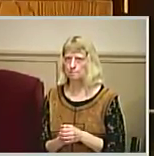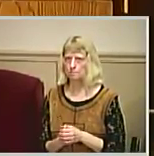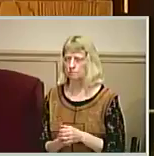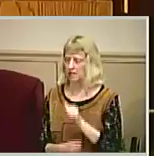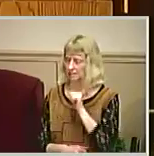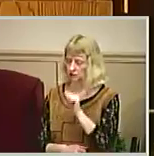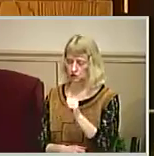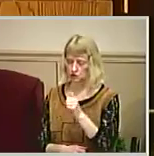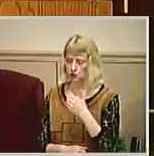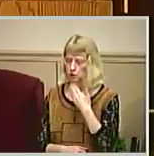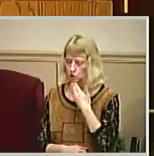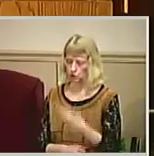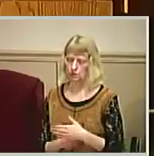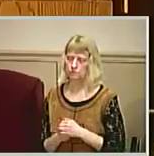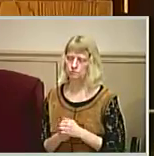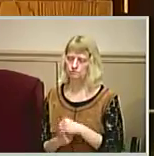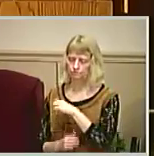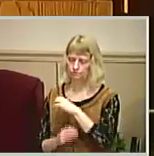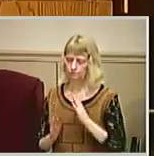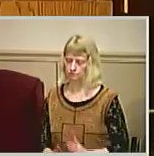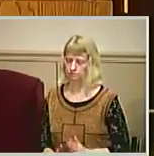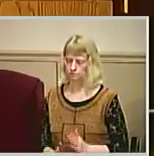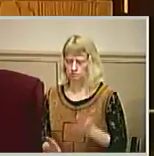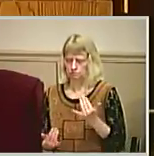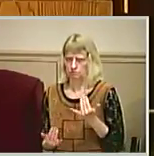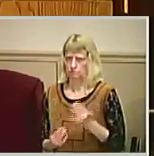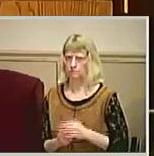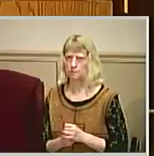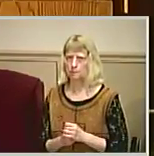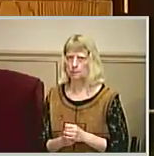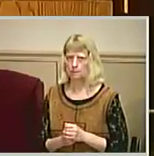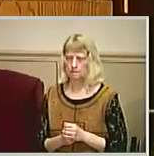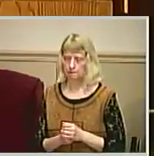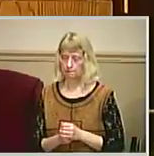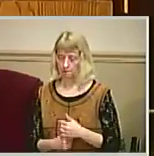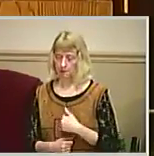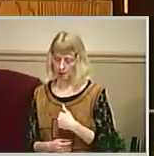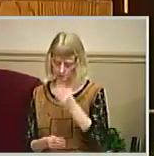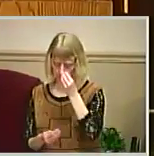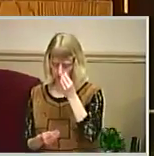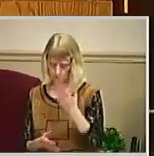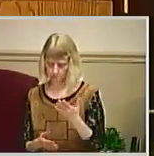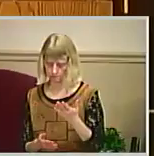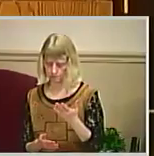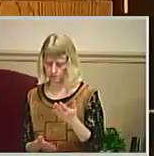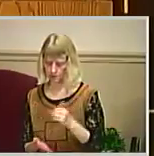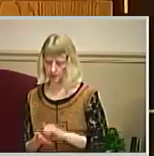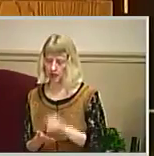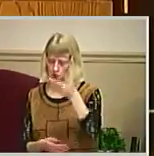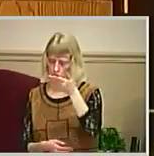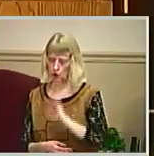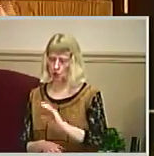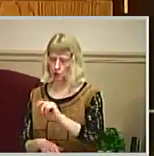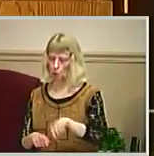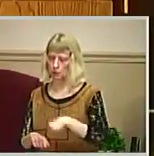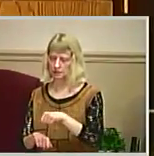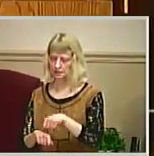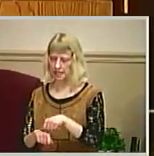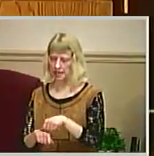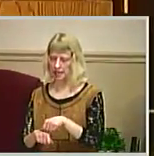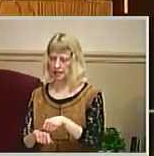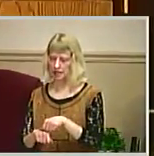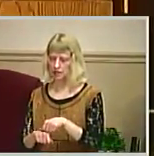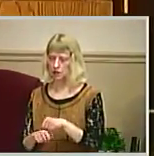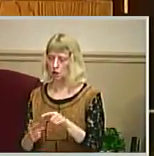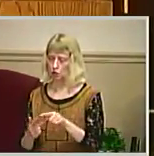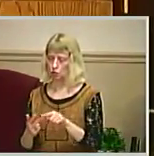Not good for the Christian. Why do I say that? I say that simply because of the fact that God has ordained only